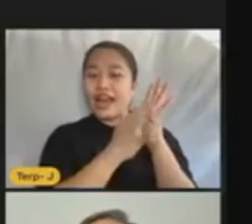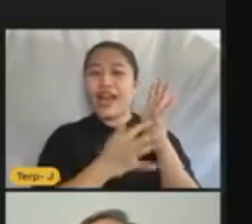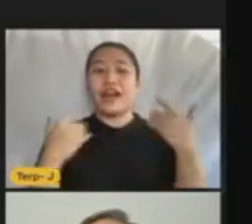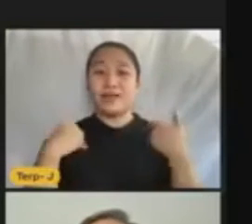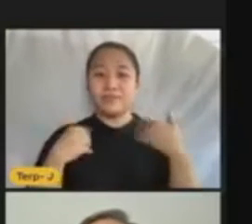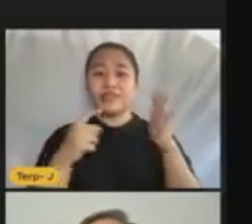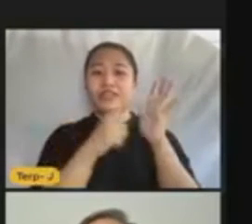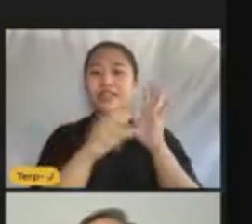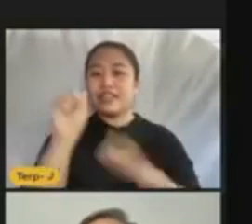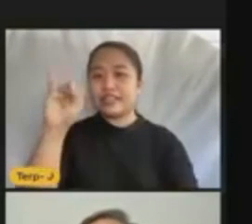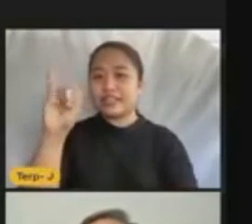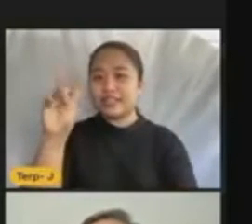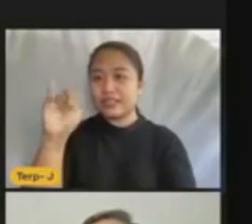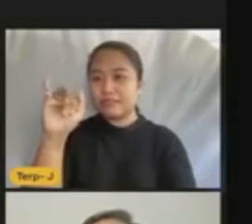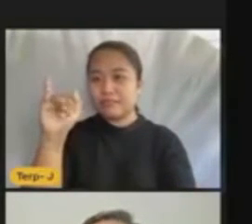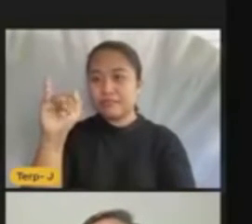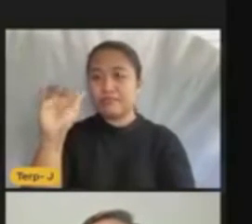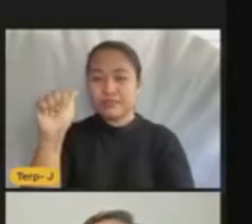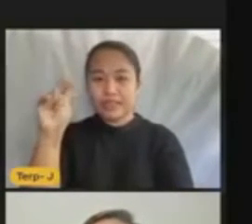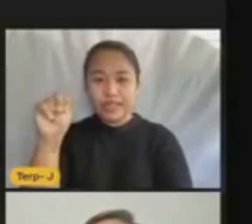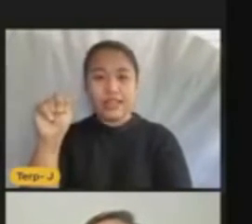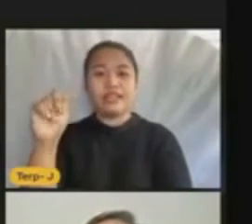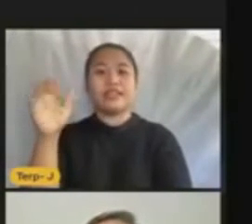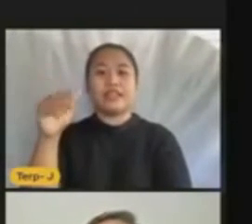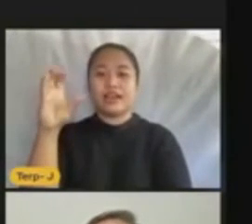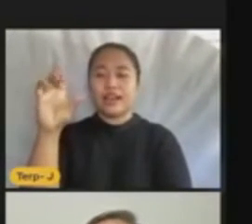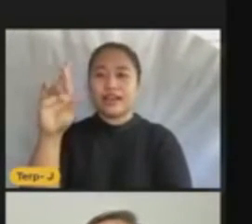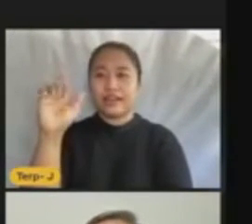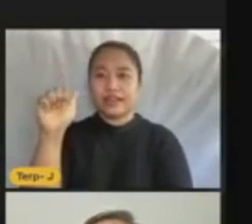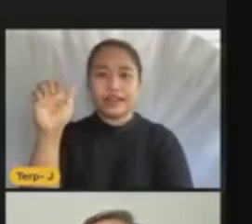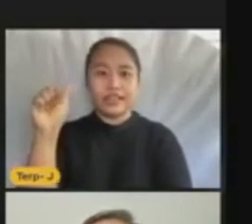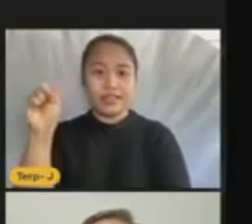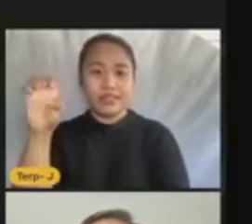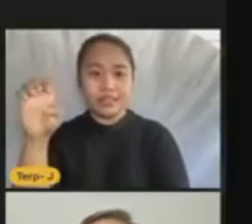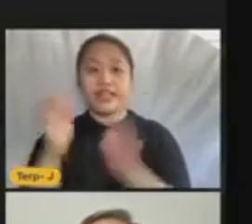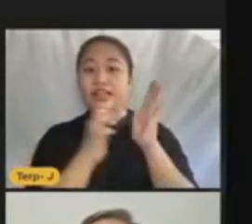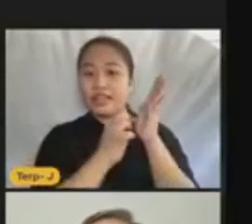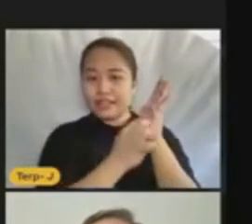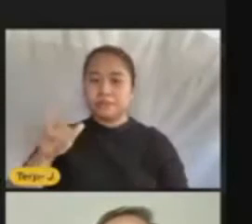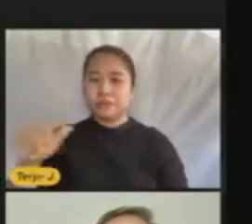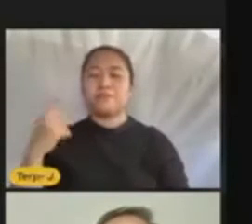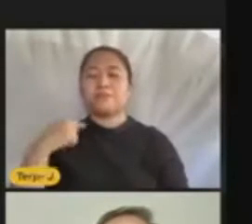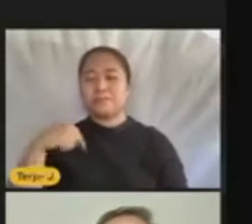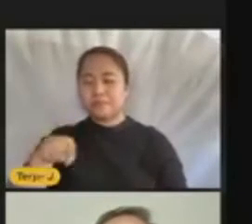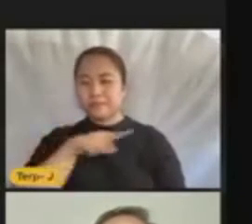doesn't make you have Down syndrome right away, okay? We know of some typical children, adults who have that simian.